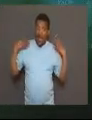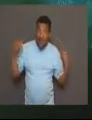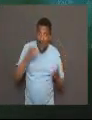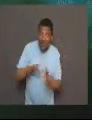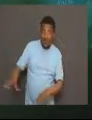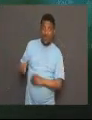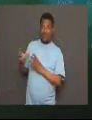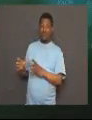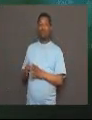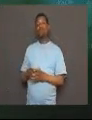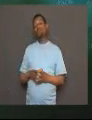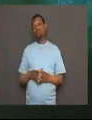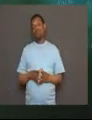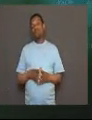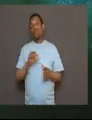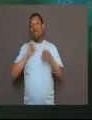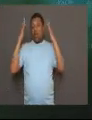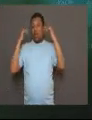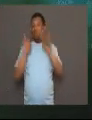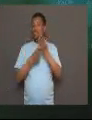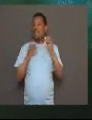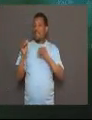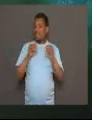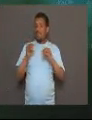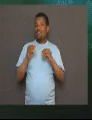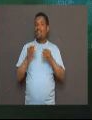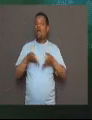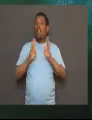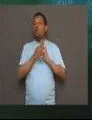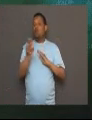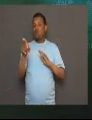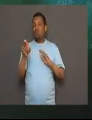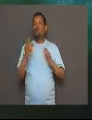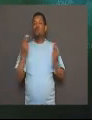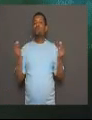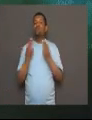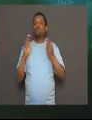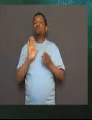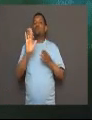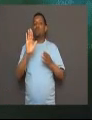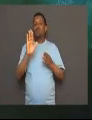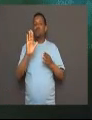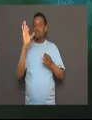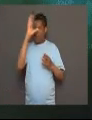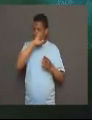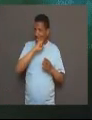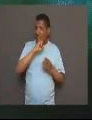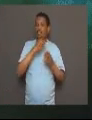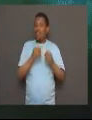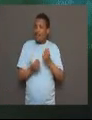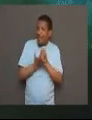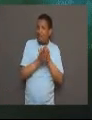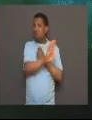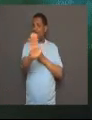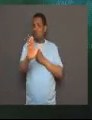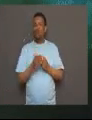Hello again, students. I hope this activity allowed you to use your imagination and